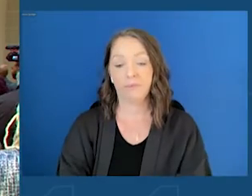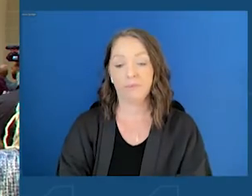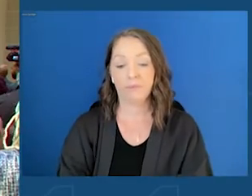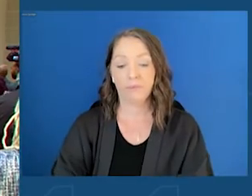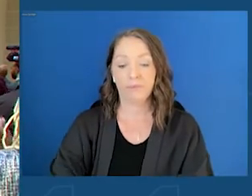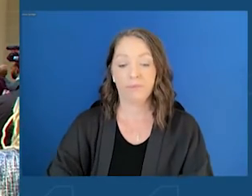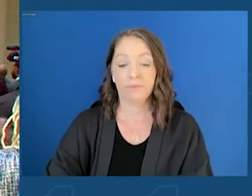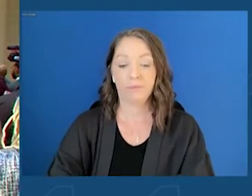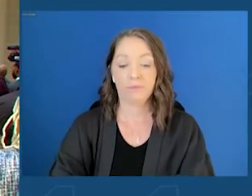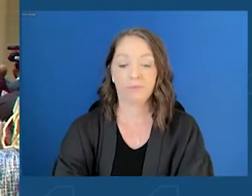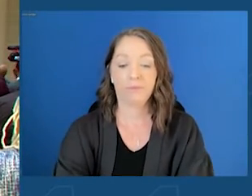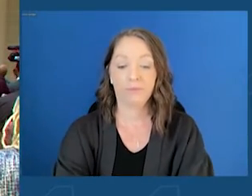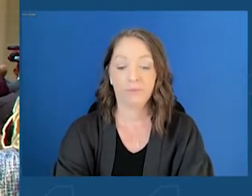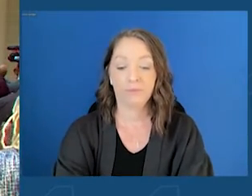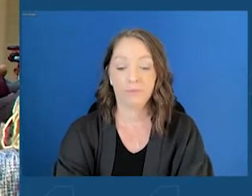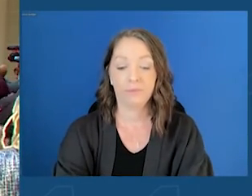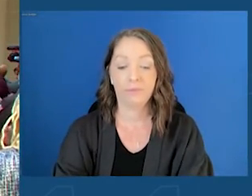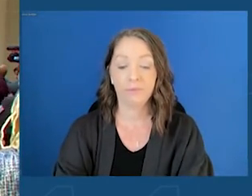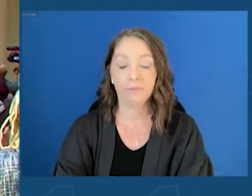Oh my God.